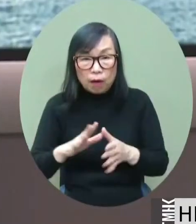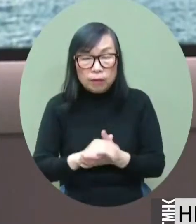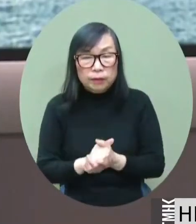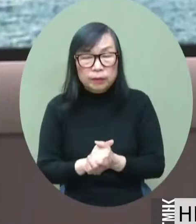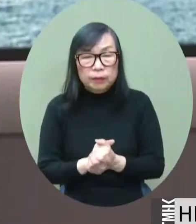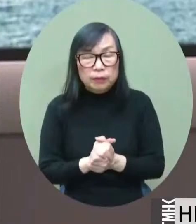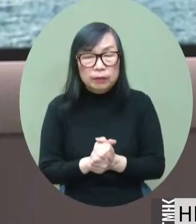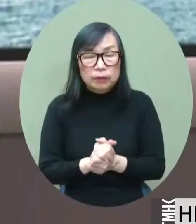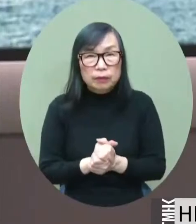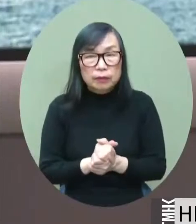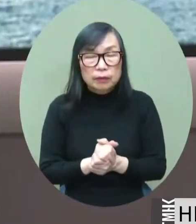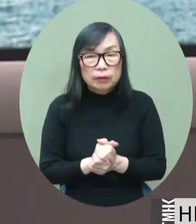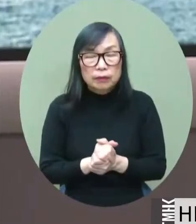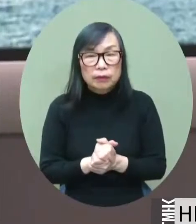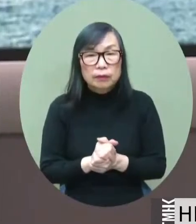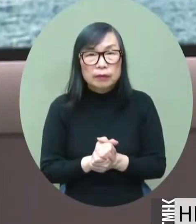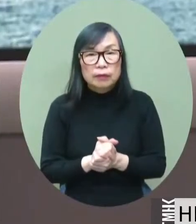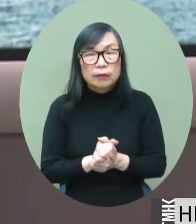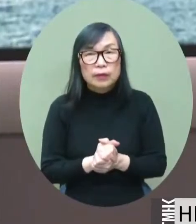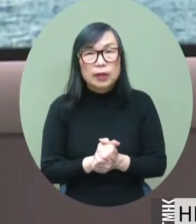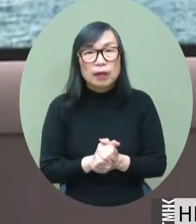he had recovered from COVID.